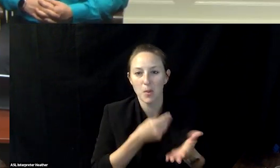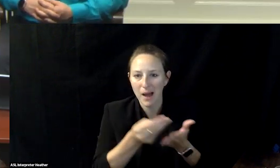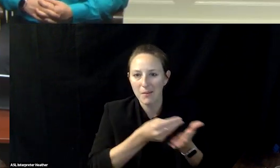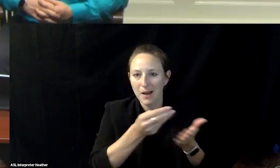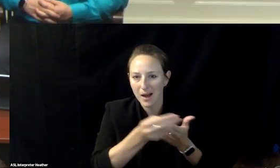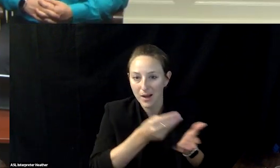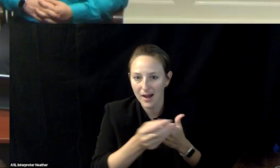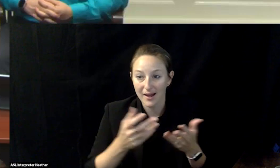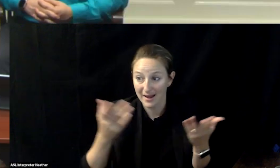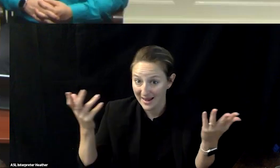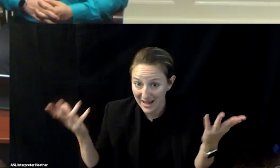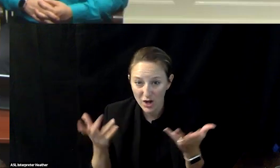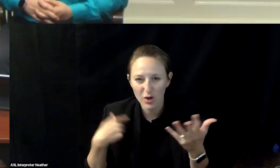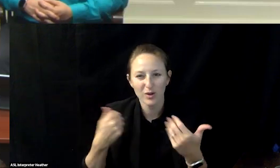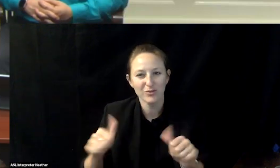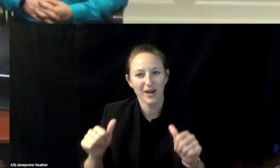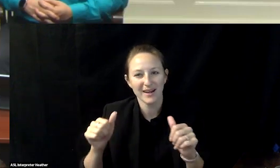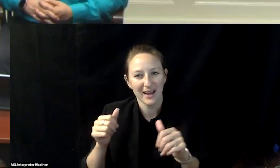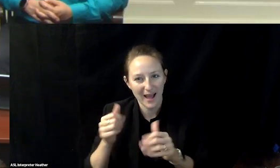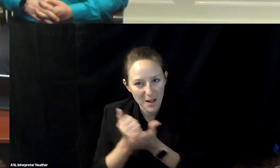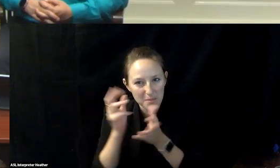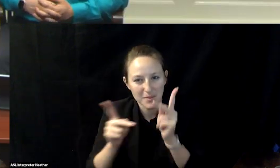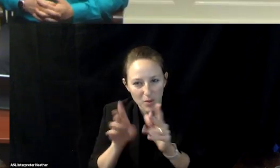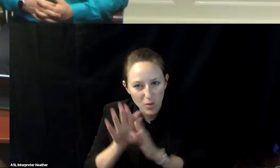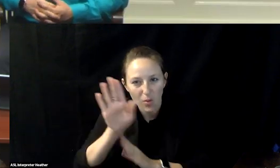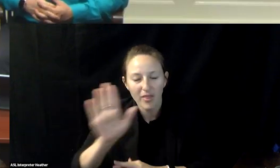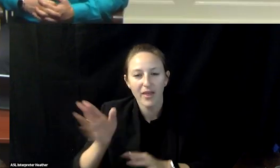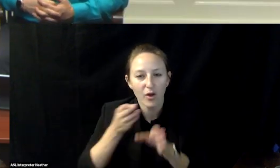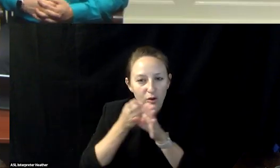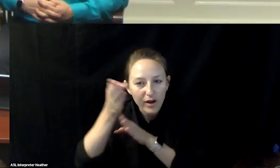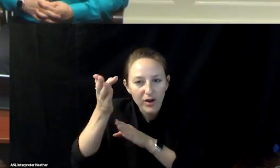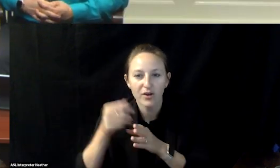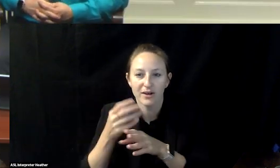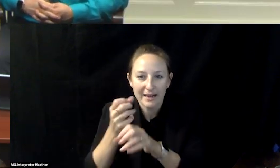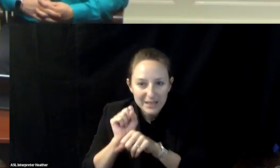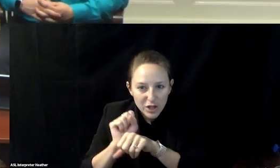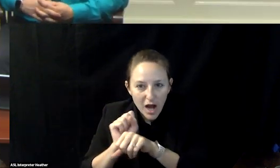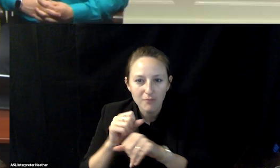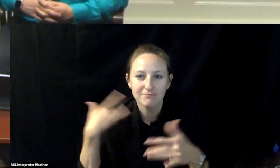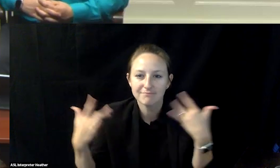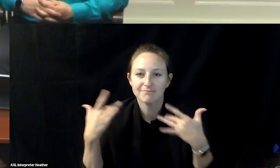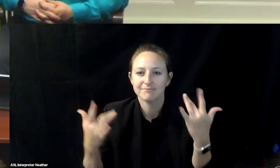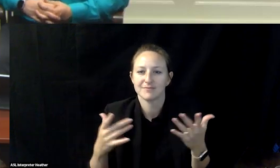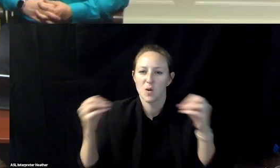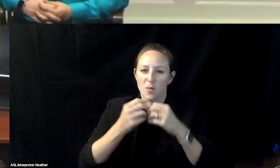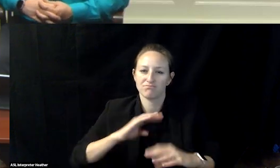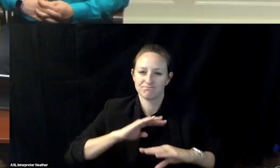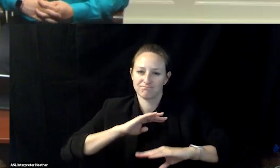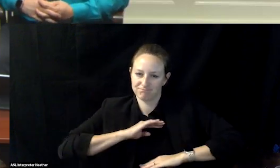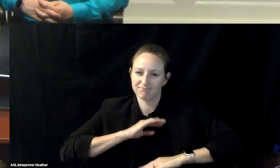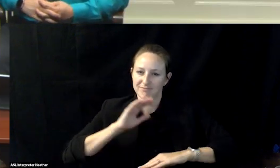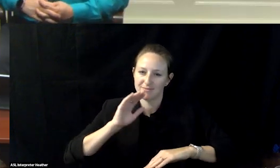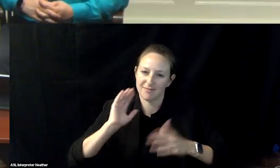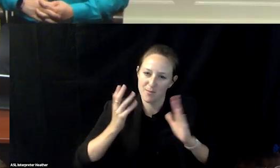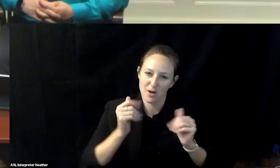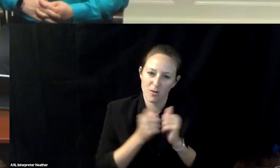and to grow their career. And so I've just, that in itself is something that I've noticed that's different. Now,